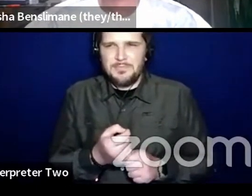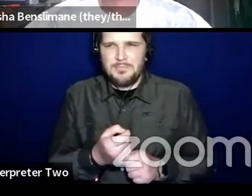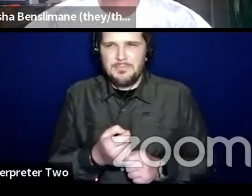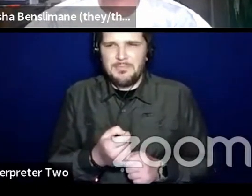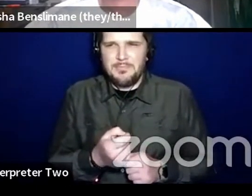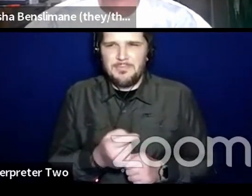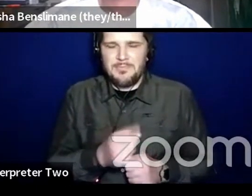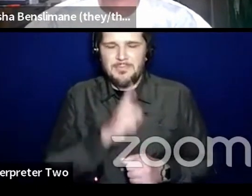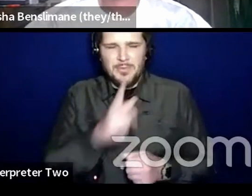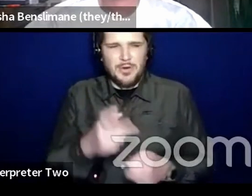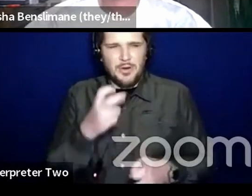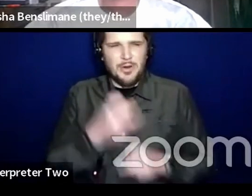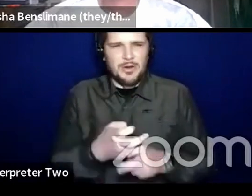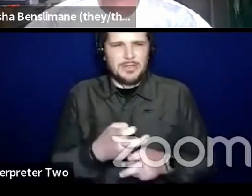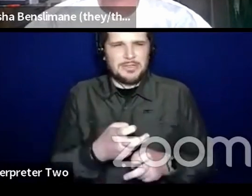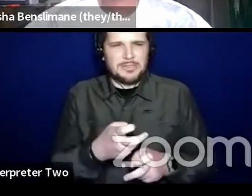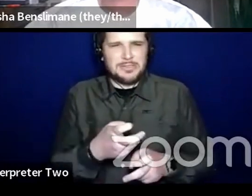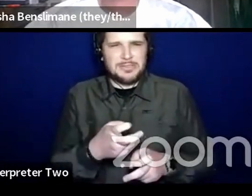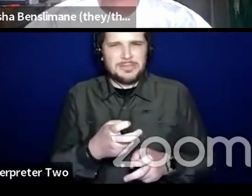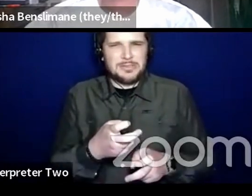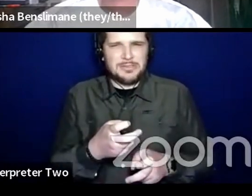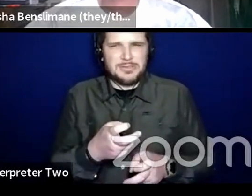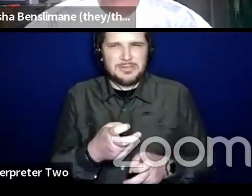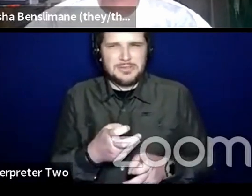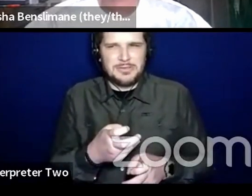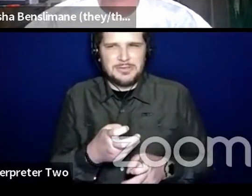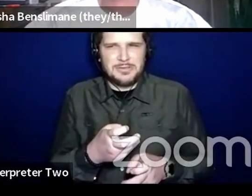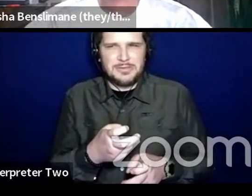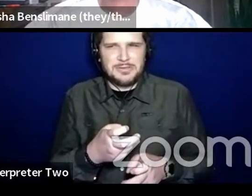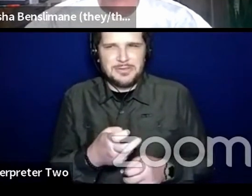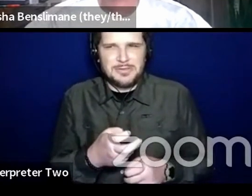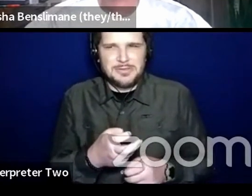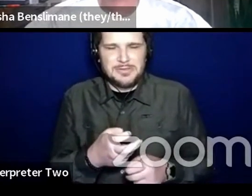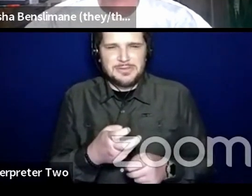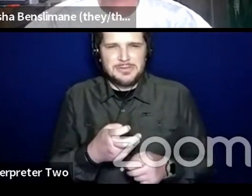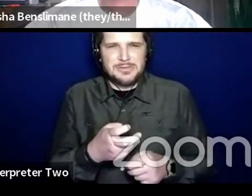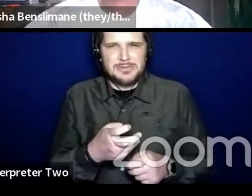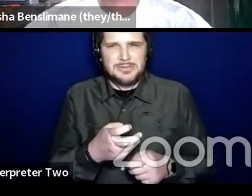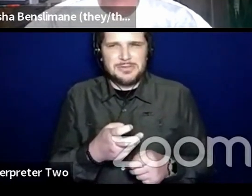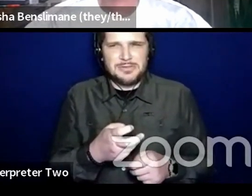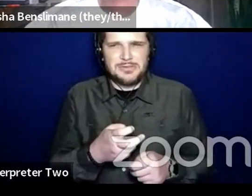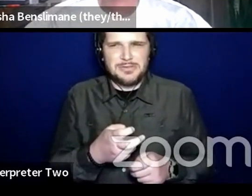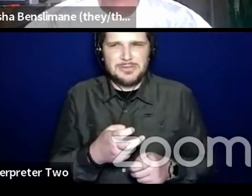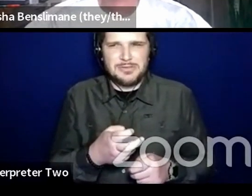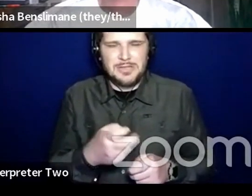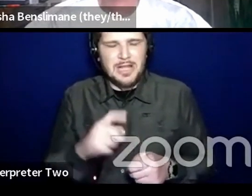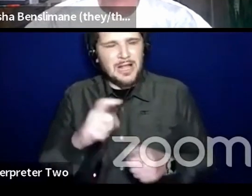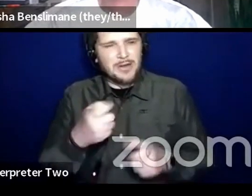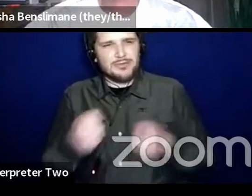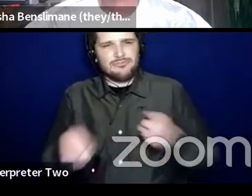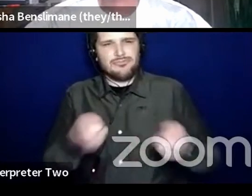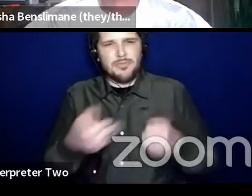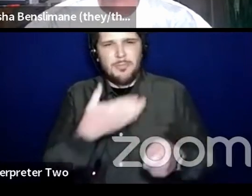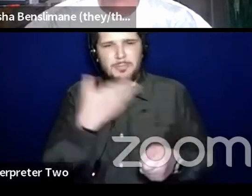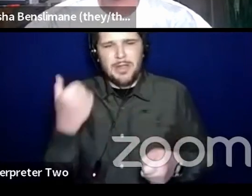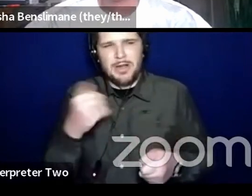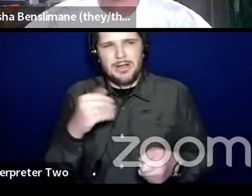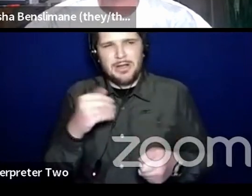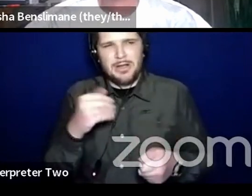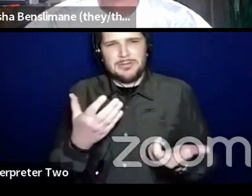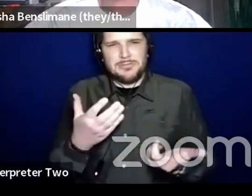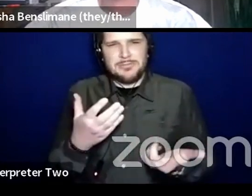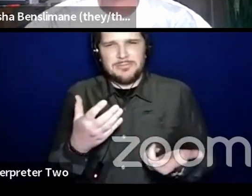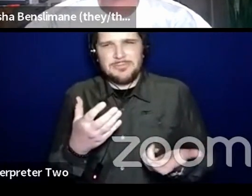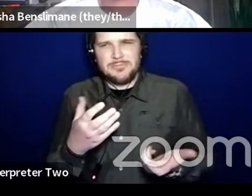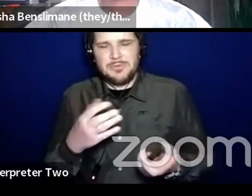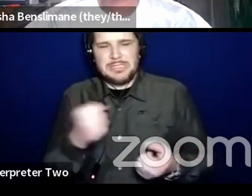it's really hard to want a kind of guidance, I think, around how to govern better and take responsibility better